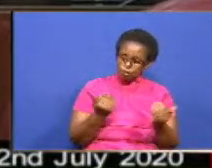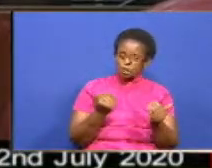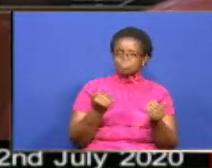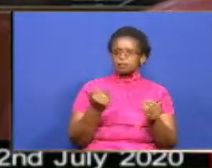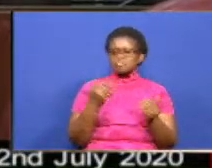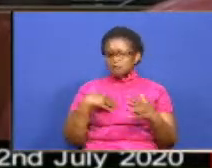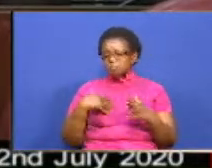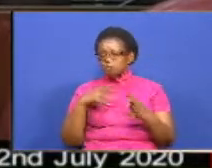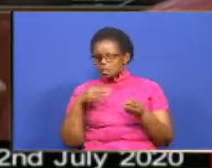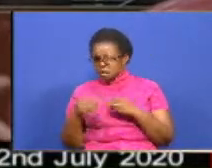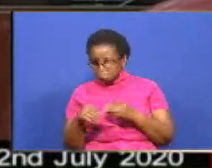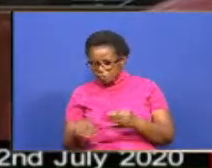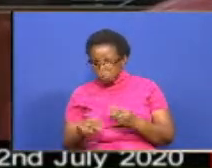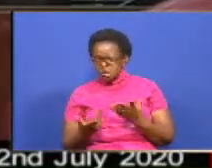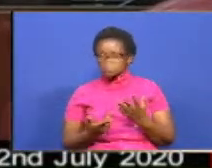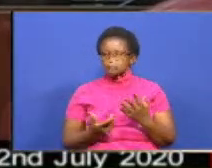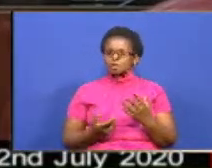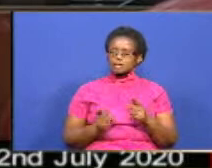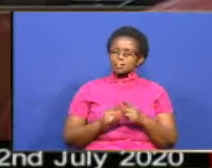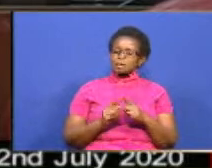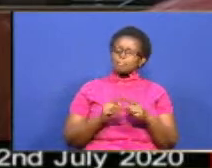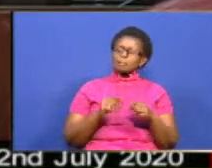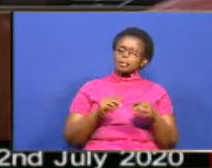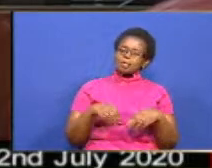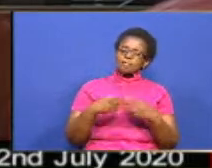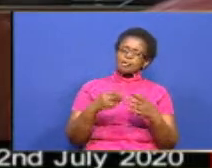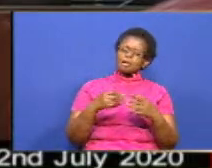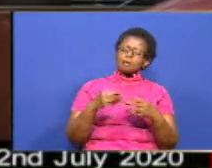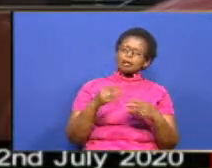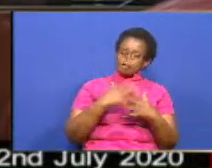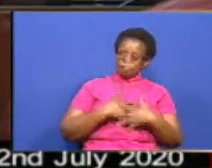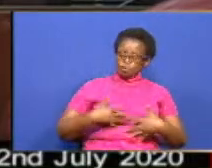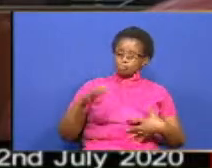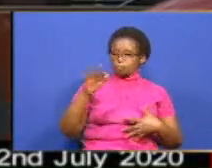repatriations, and resettlement of the refugees within Kenya. And